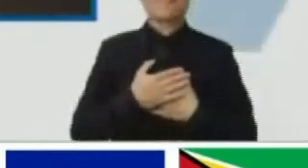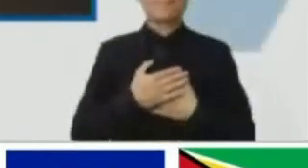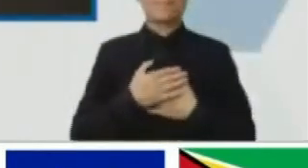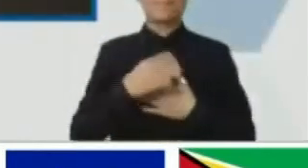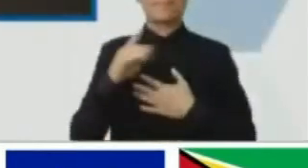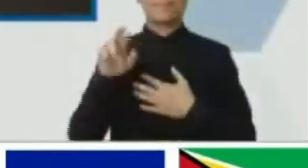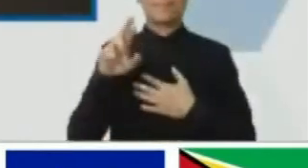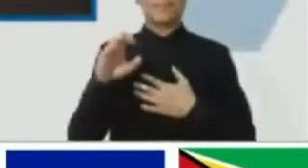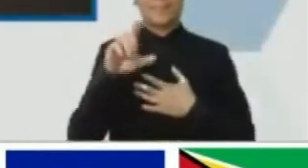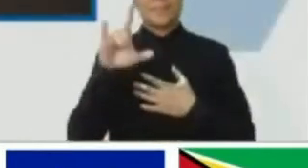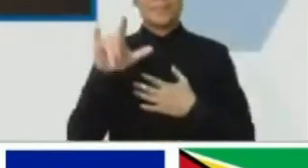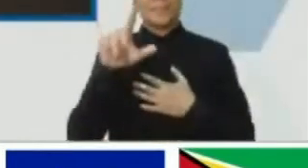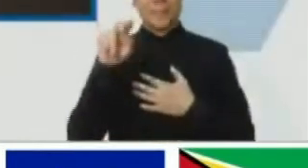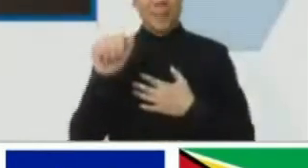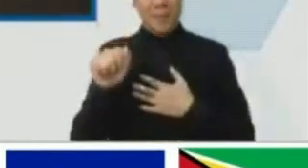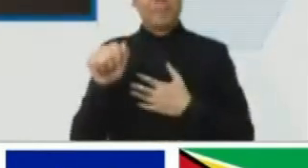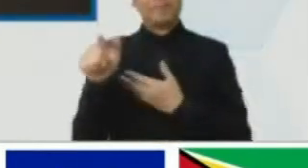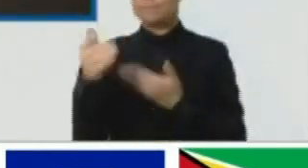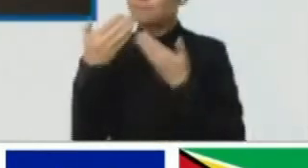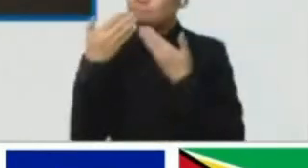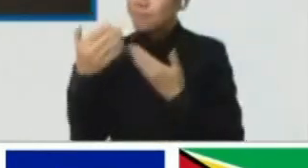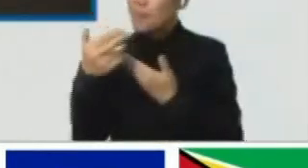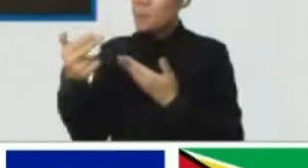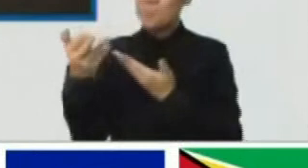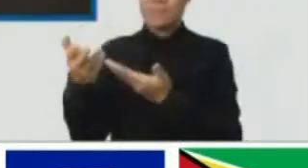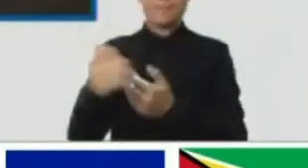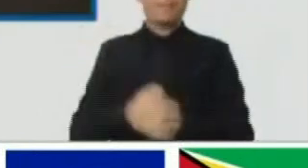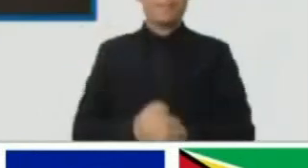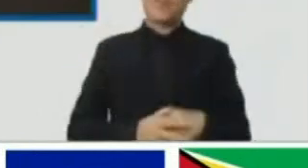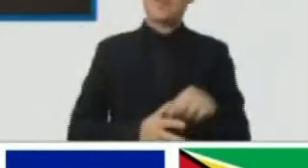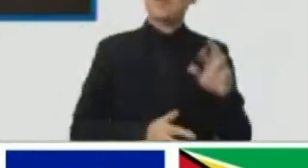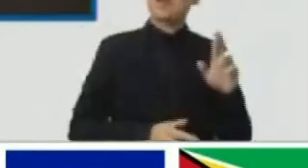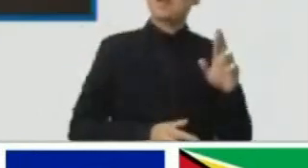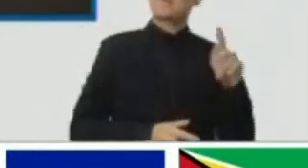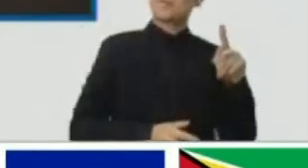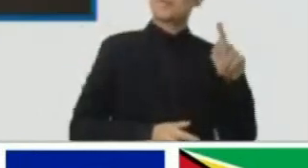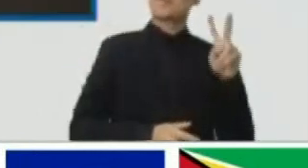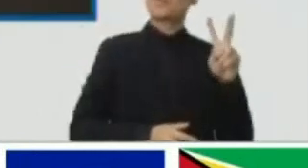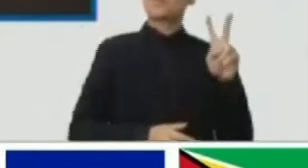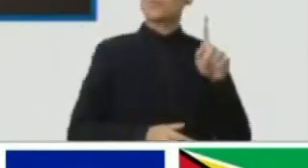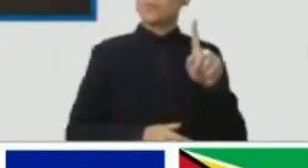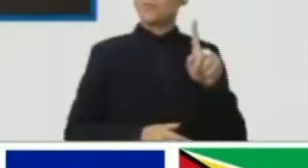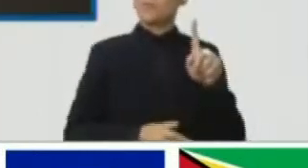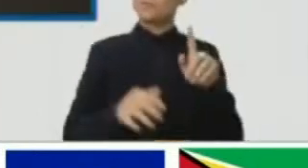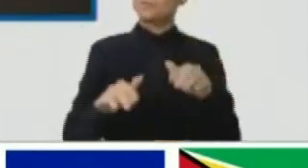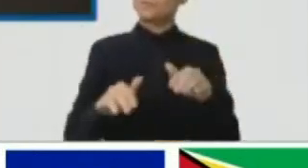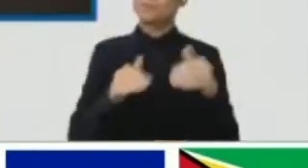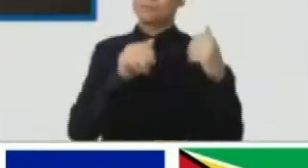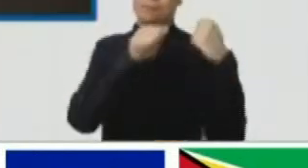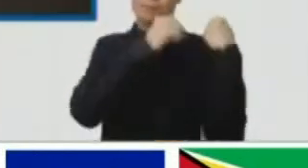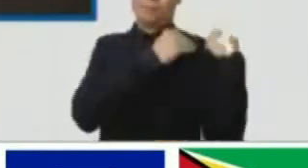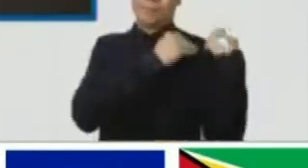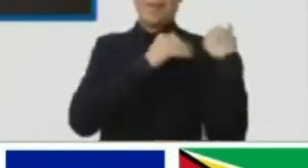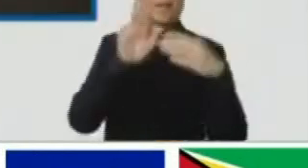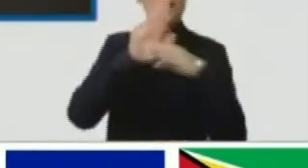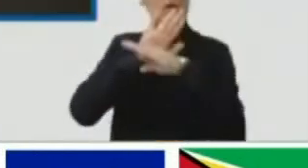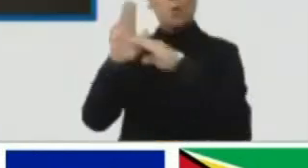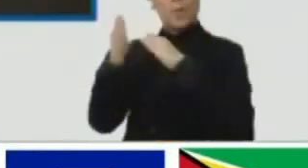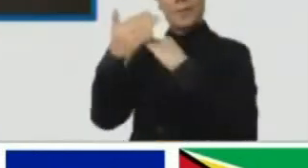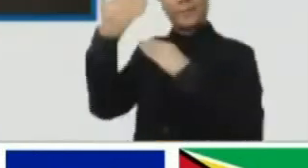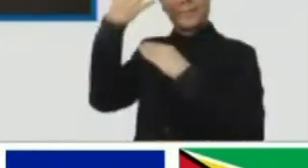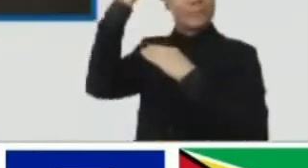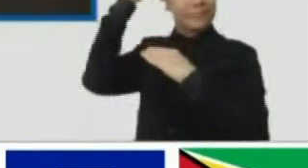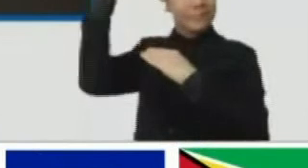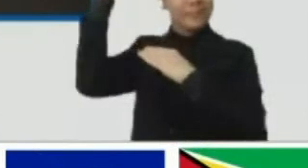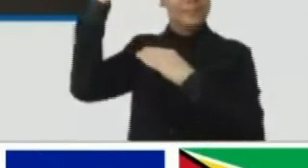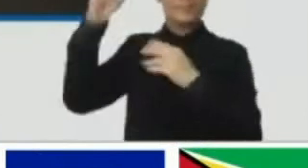The RP21 is hosted by the Government of Jamaica, but it's co-organized by the United Nations Office for Disaster Risk